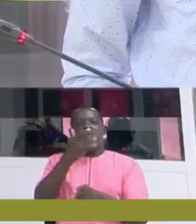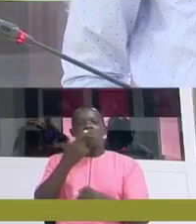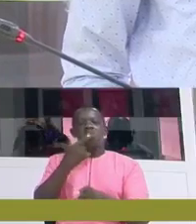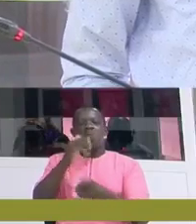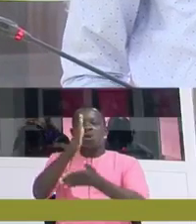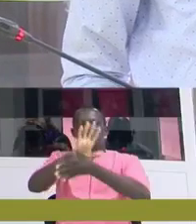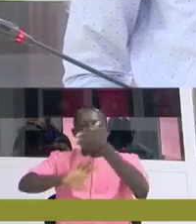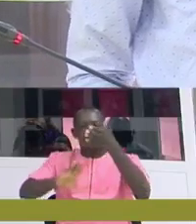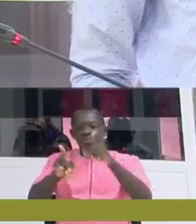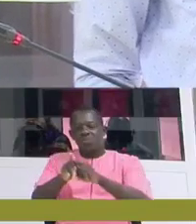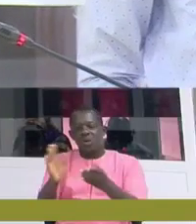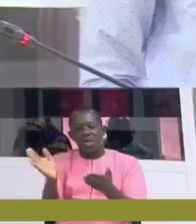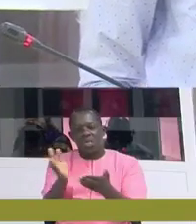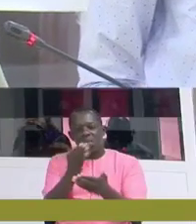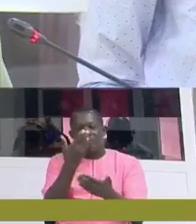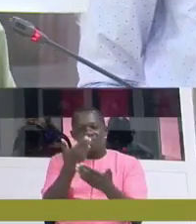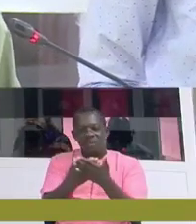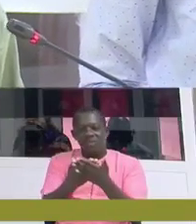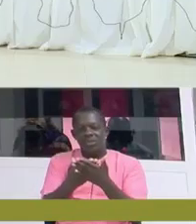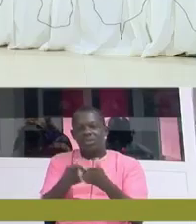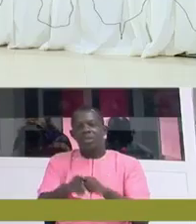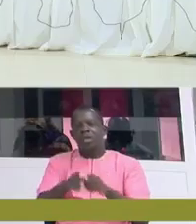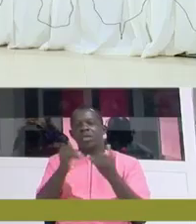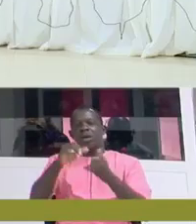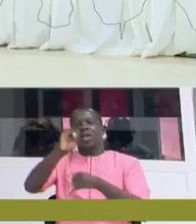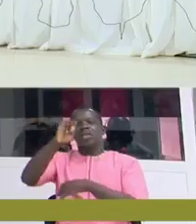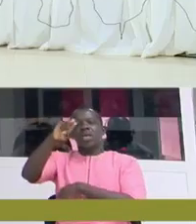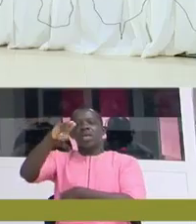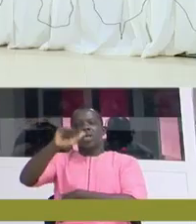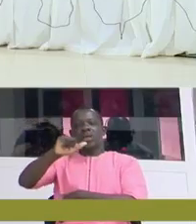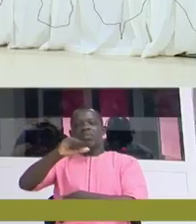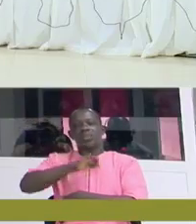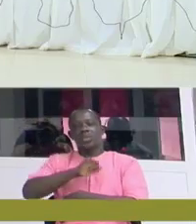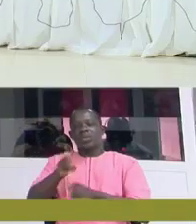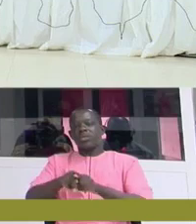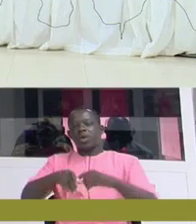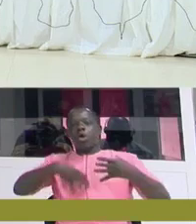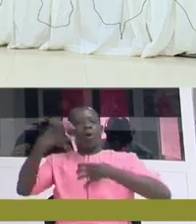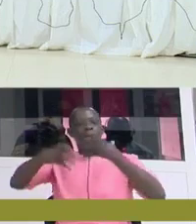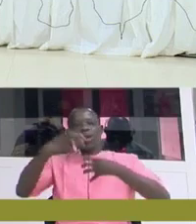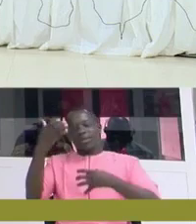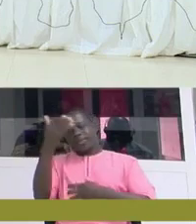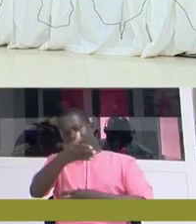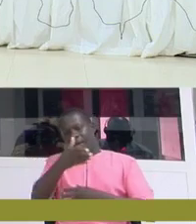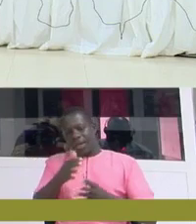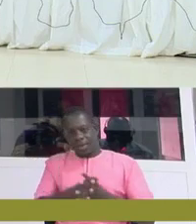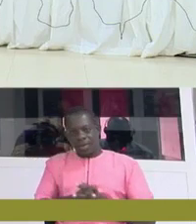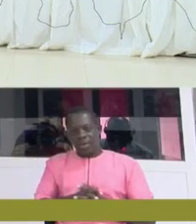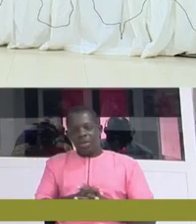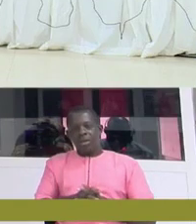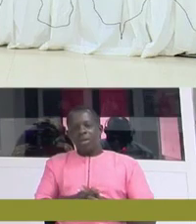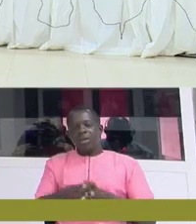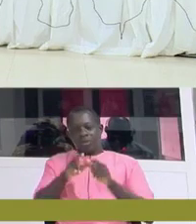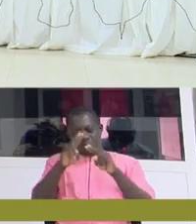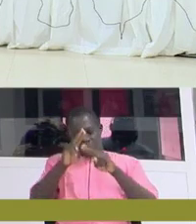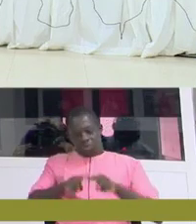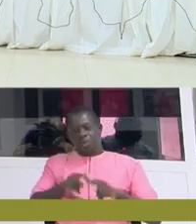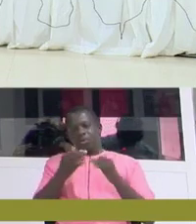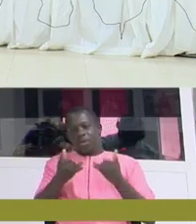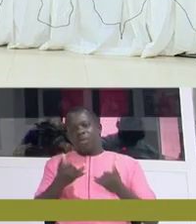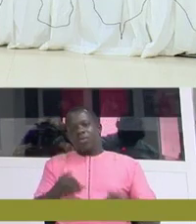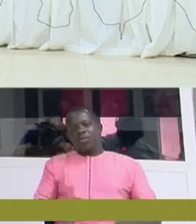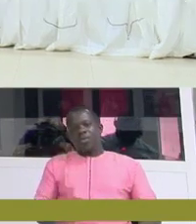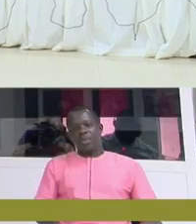blood. After when they started washing of the blood, Sana came and displayed there. Could you take your seat again? Stay in